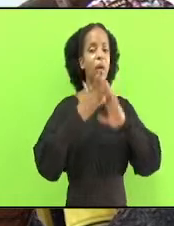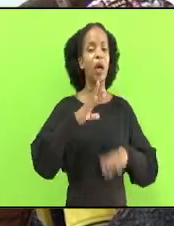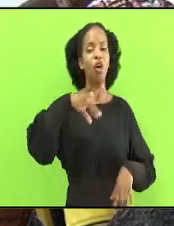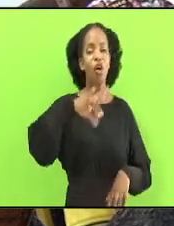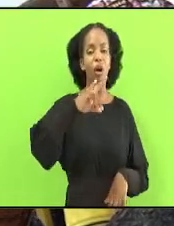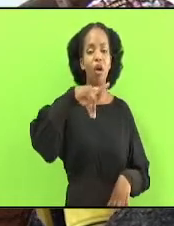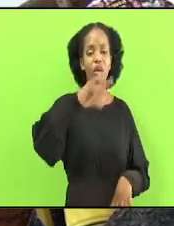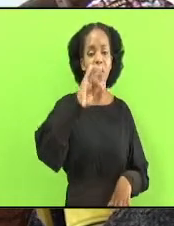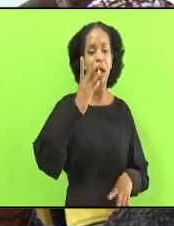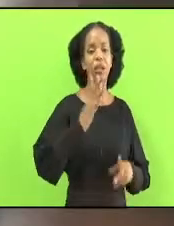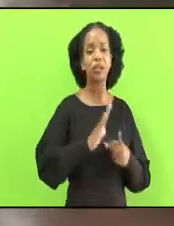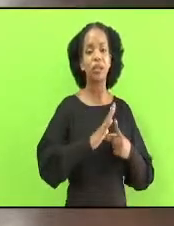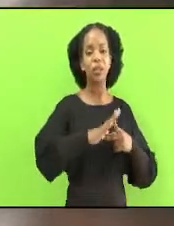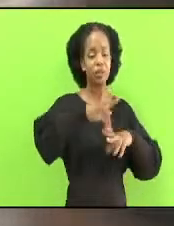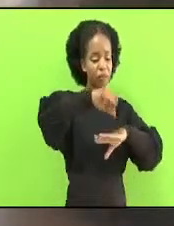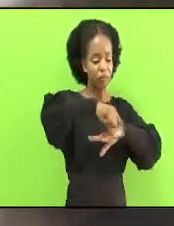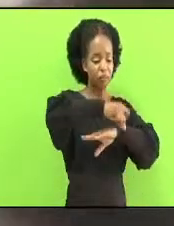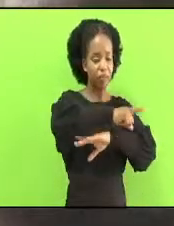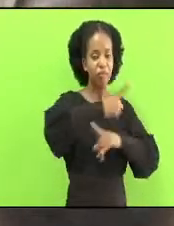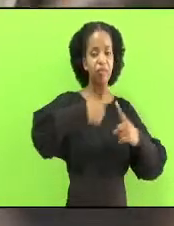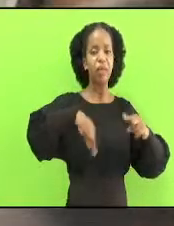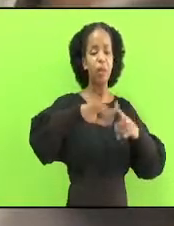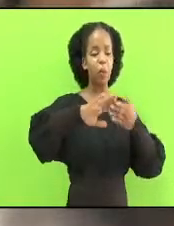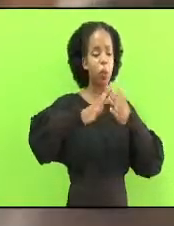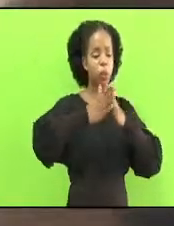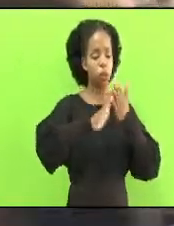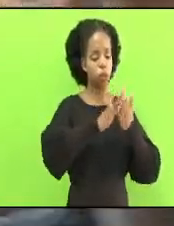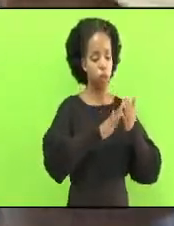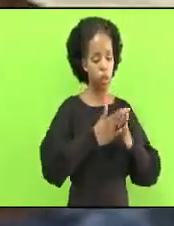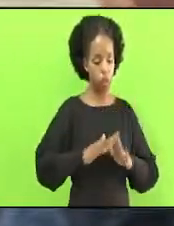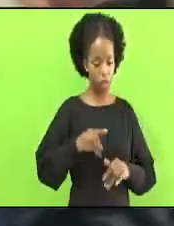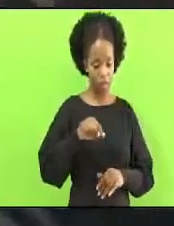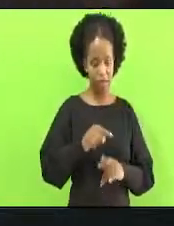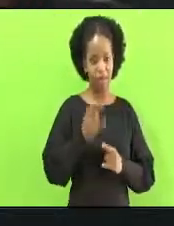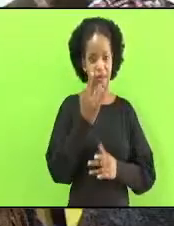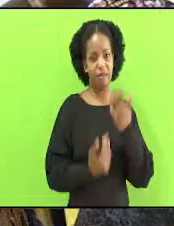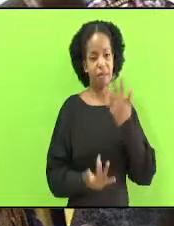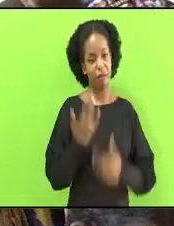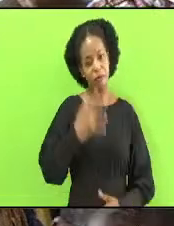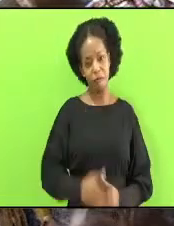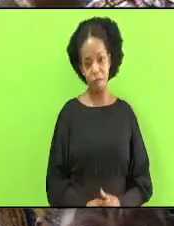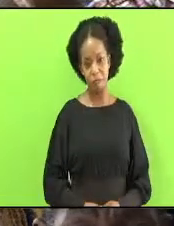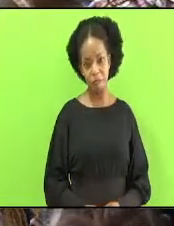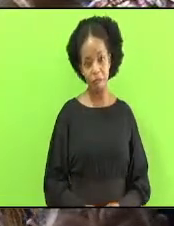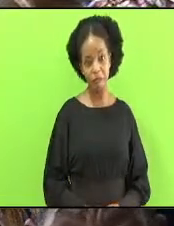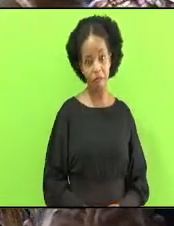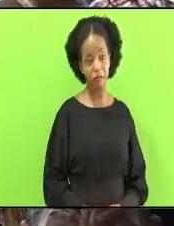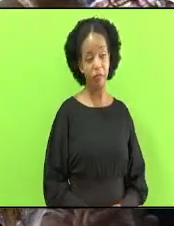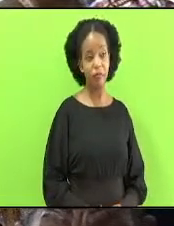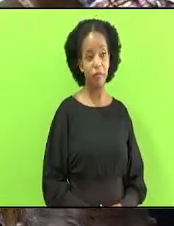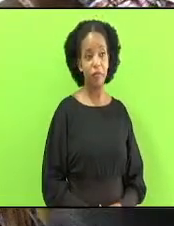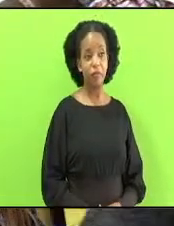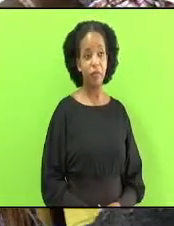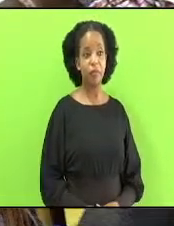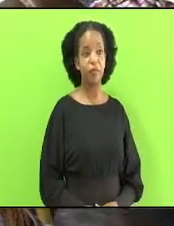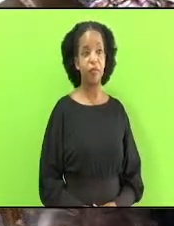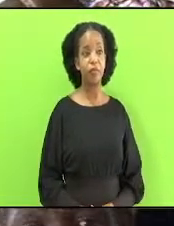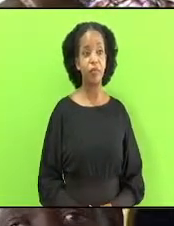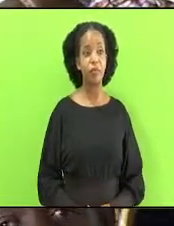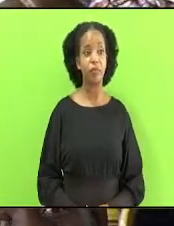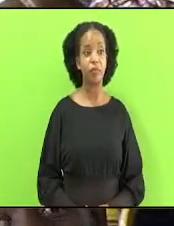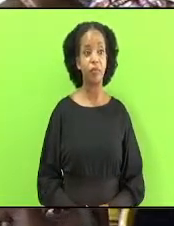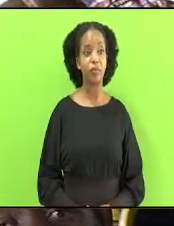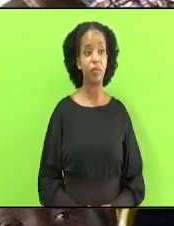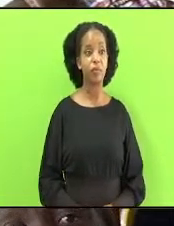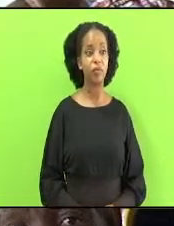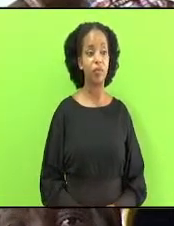too. Se ke batlang go se tlhaloganya gore e ka ba molao tlhomo o tla khona na go